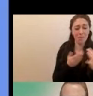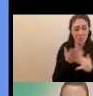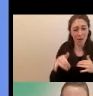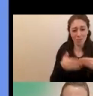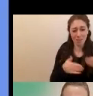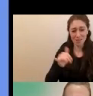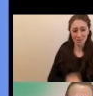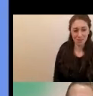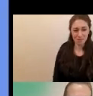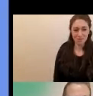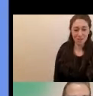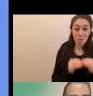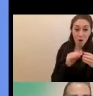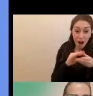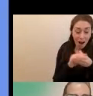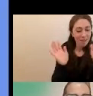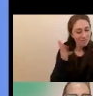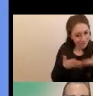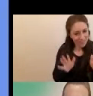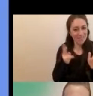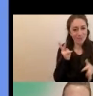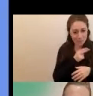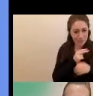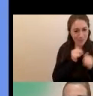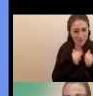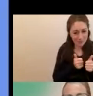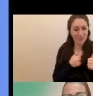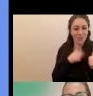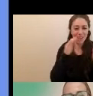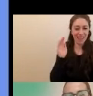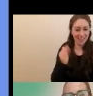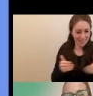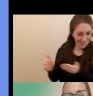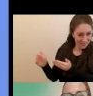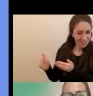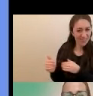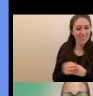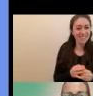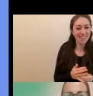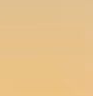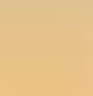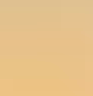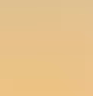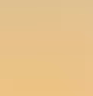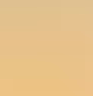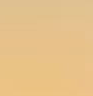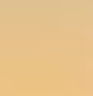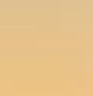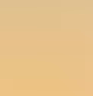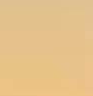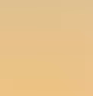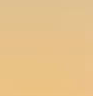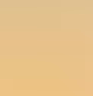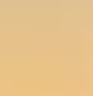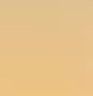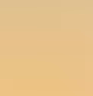further ado, let me just introduce them. I'm just going to introduce the folks that are here today, and